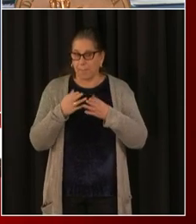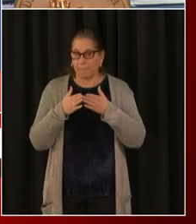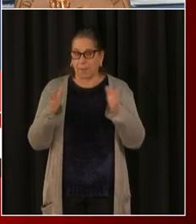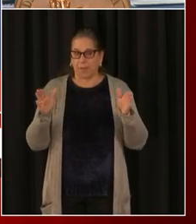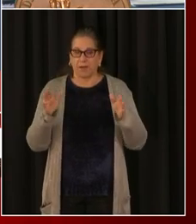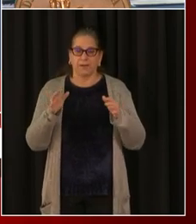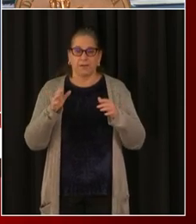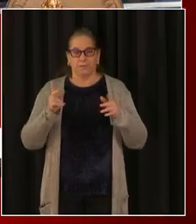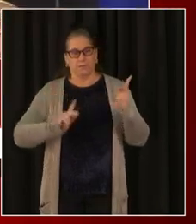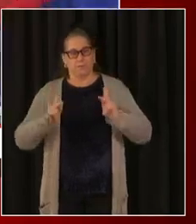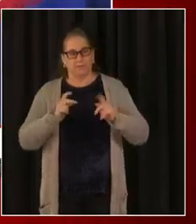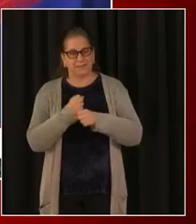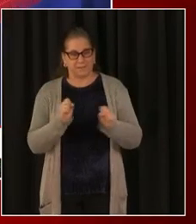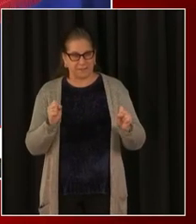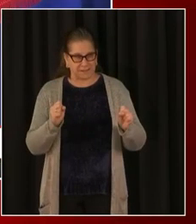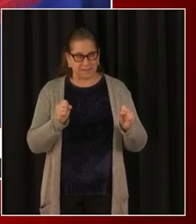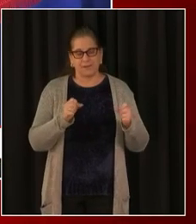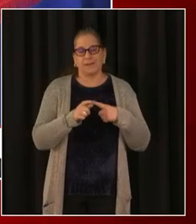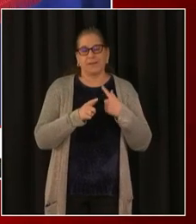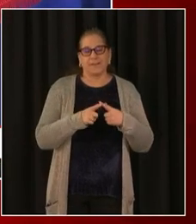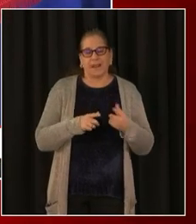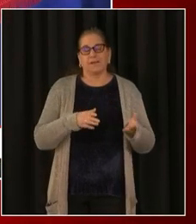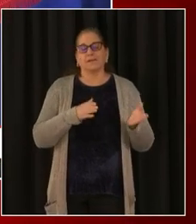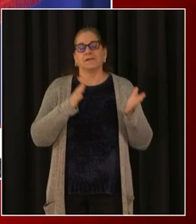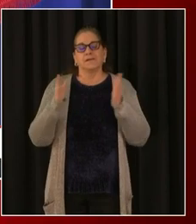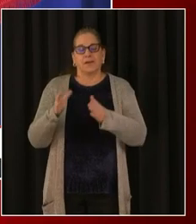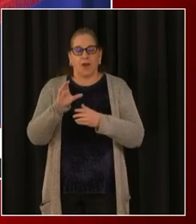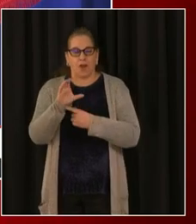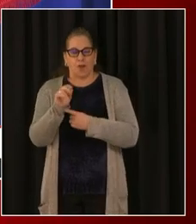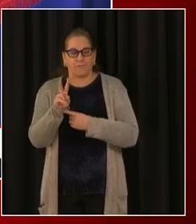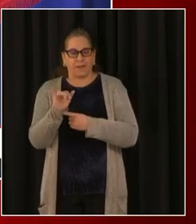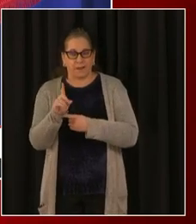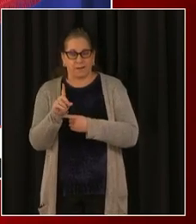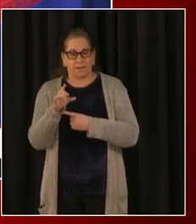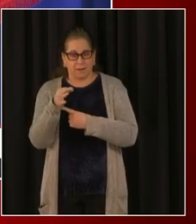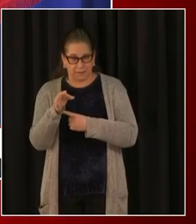update. Of course, on January 6,